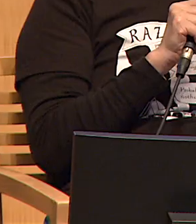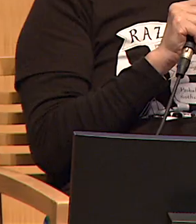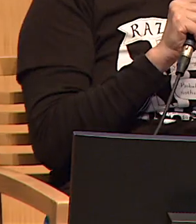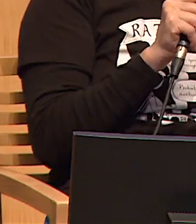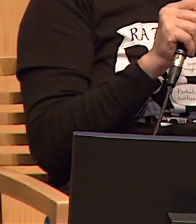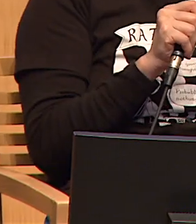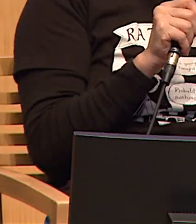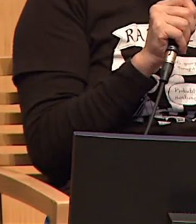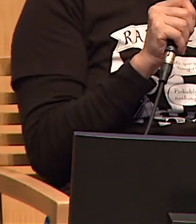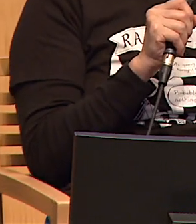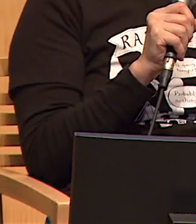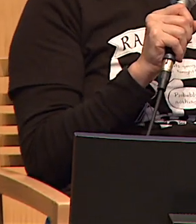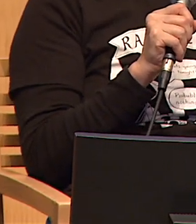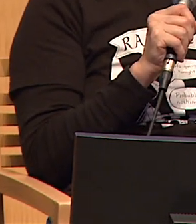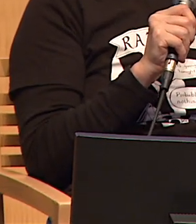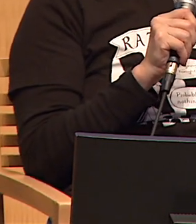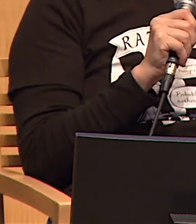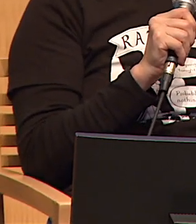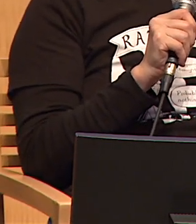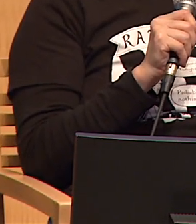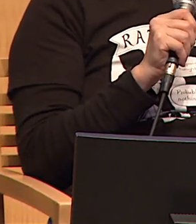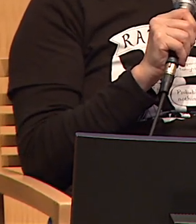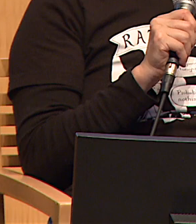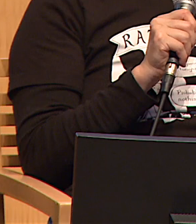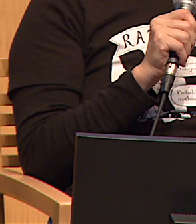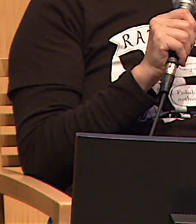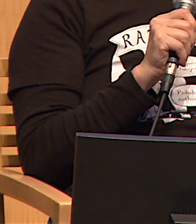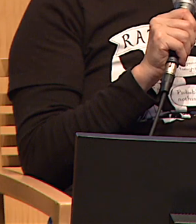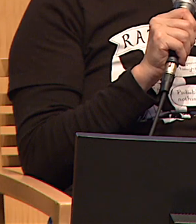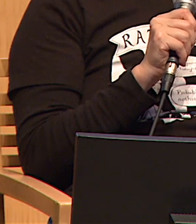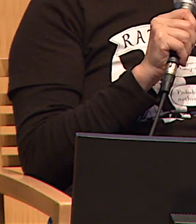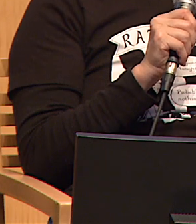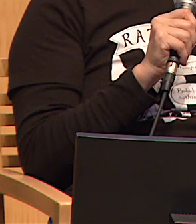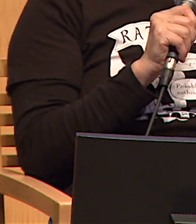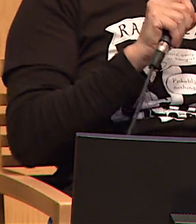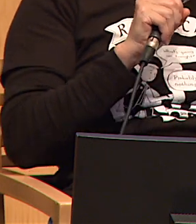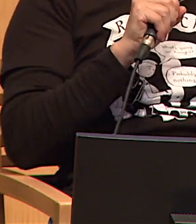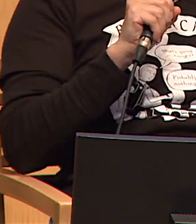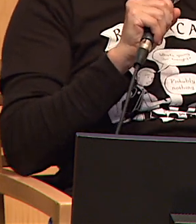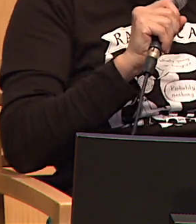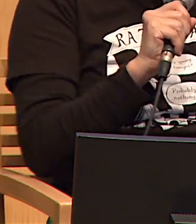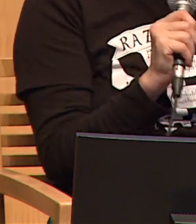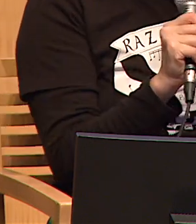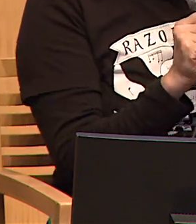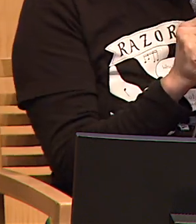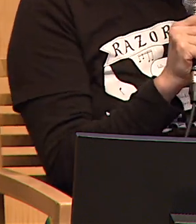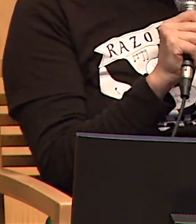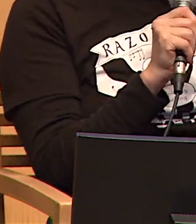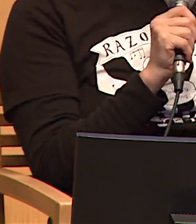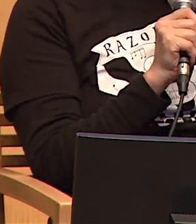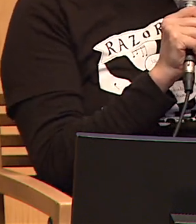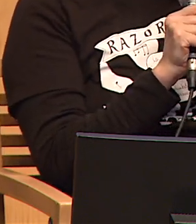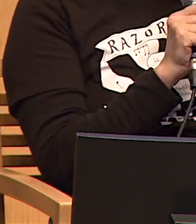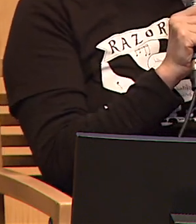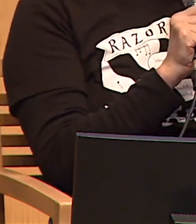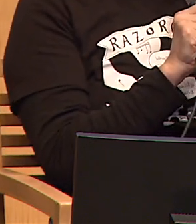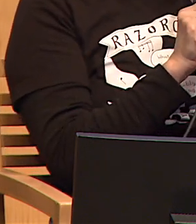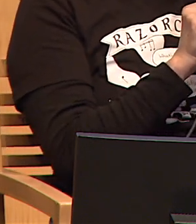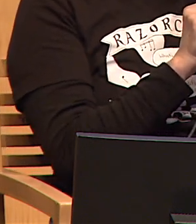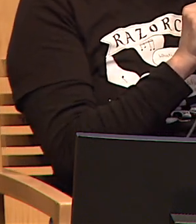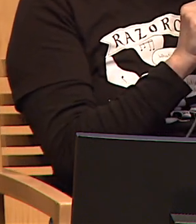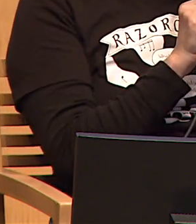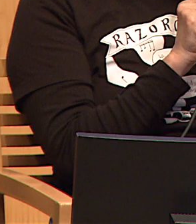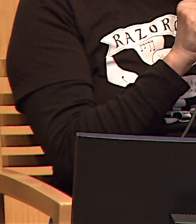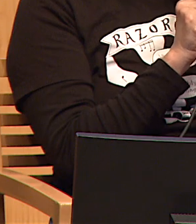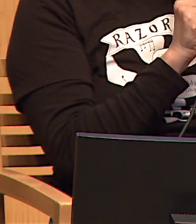prude. We literally had a moment in school where we had to be like, Mari, in class, like,